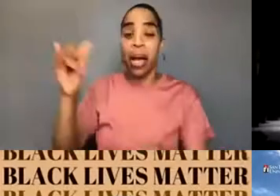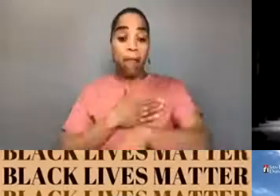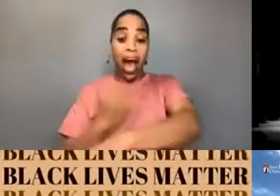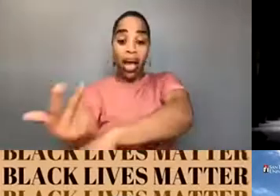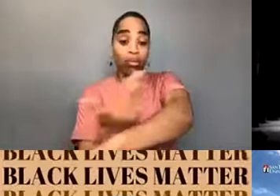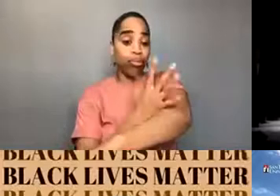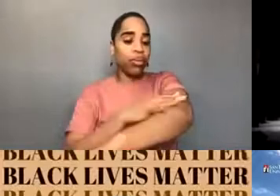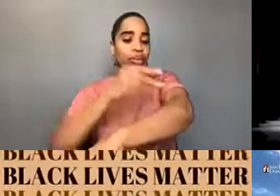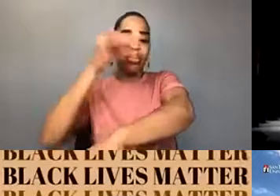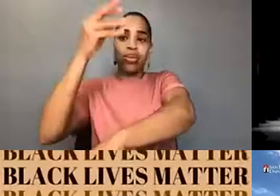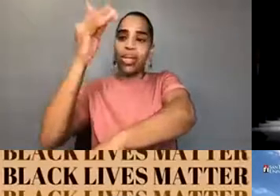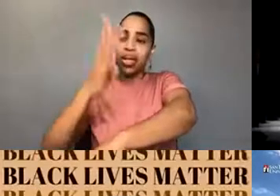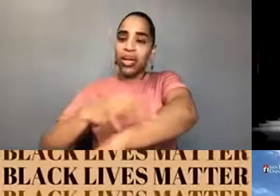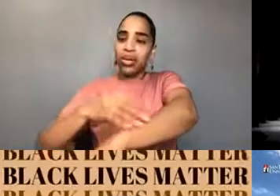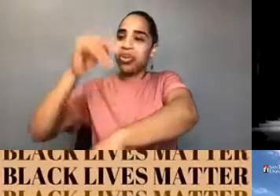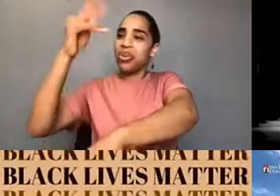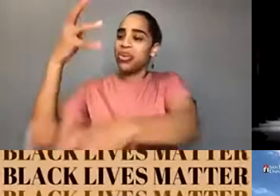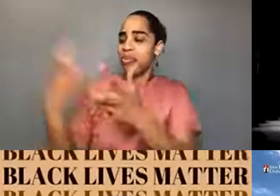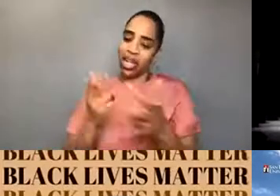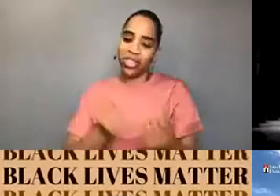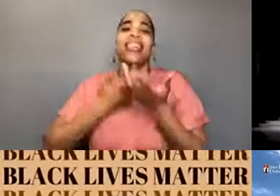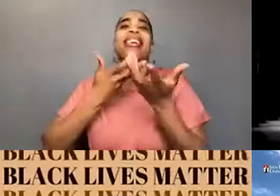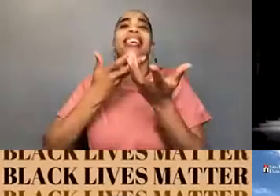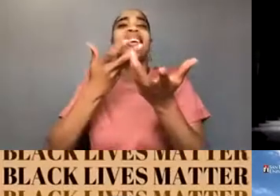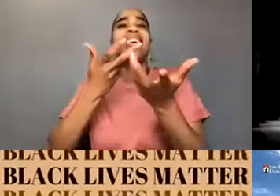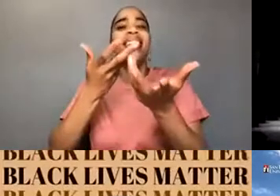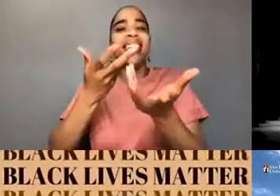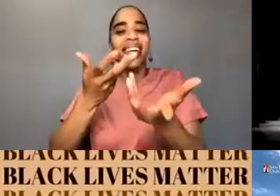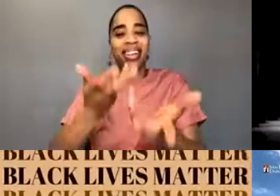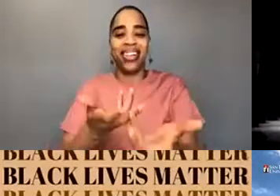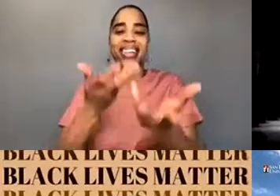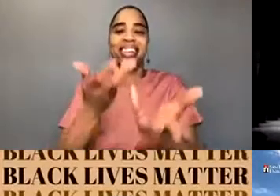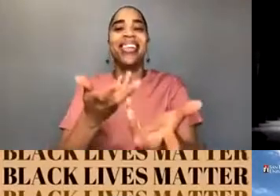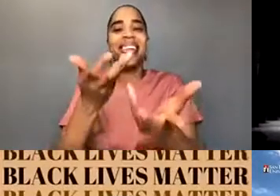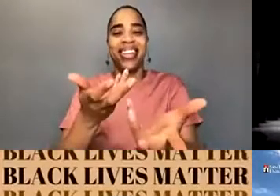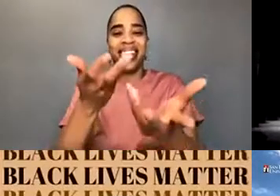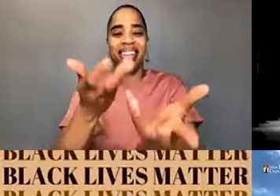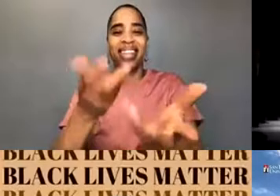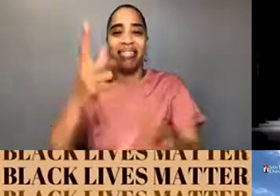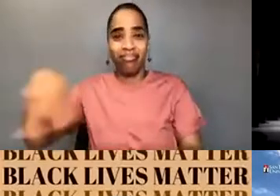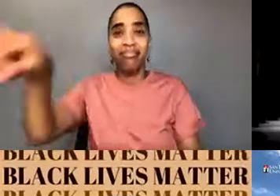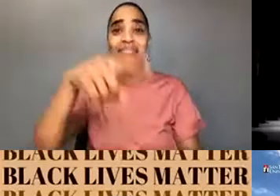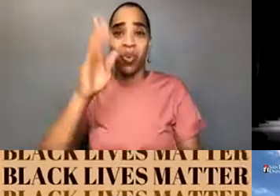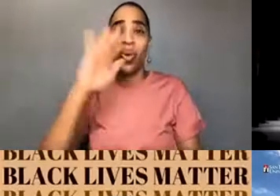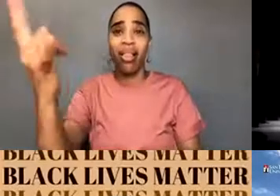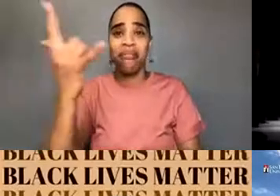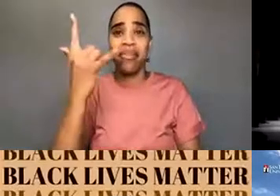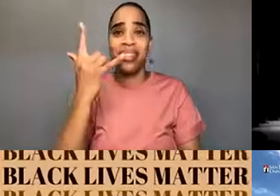ashes of rhymes and poetry. I'm just feeling like one day they're gonna love me.